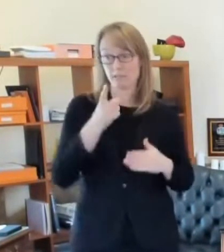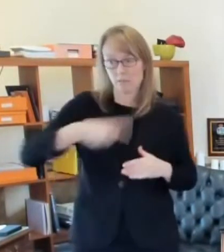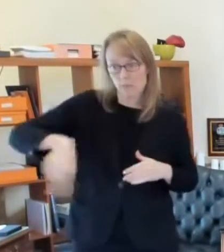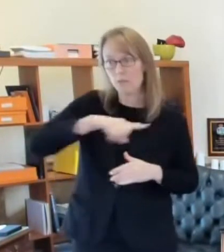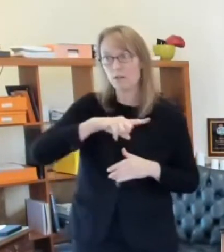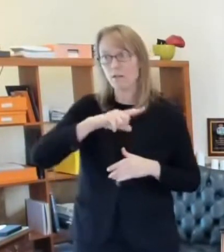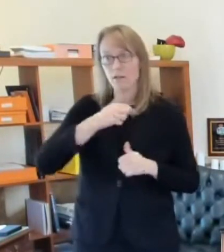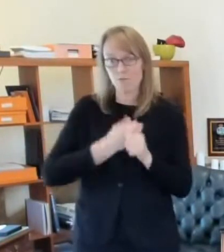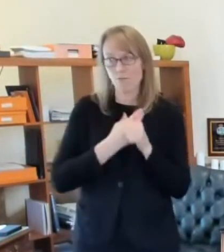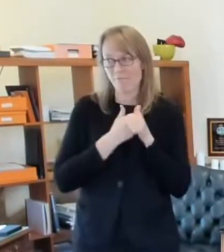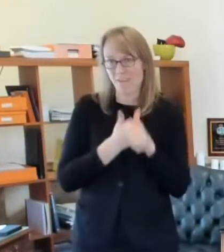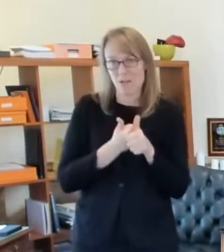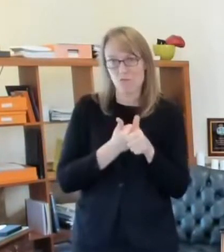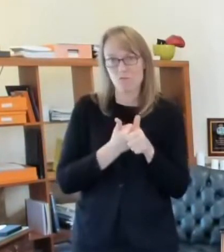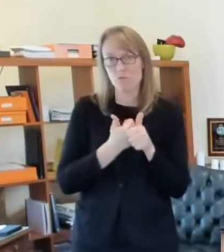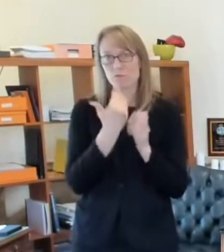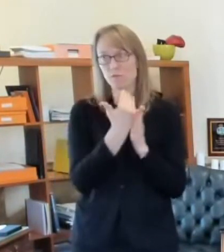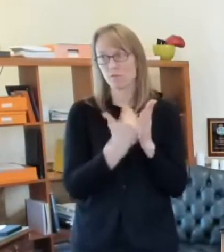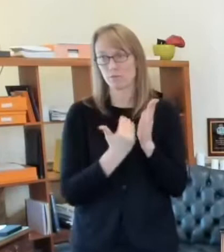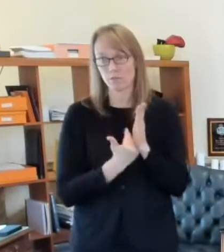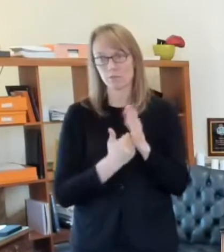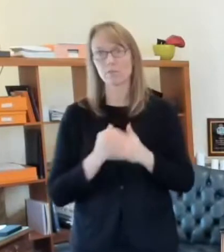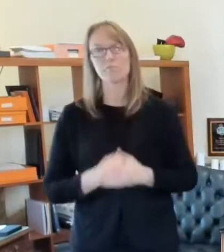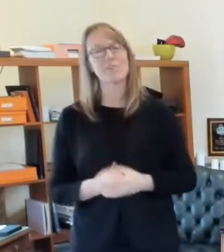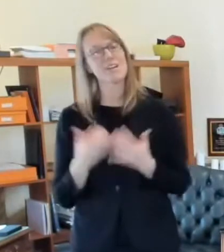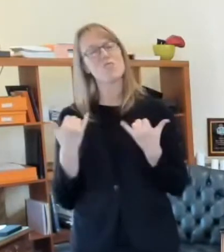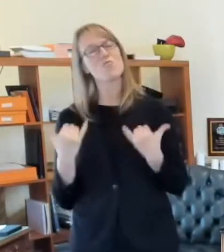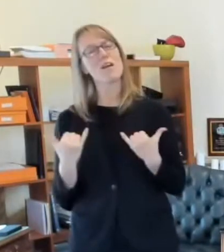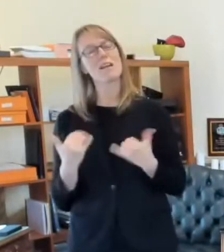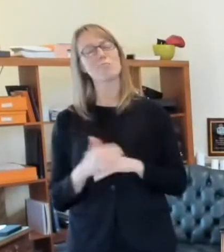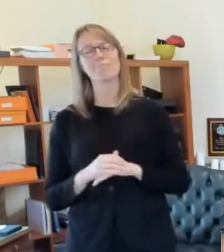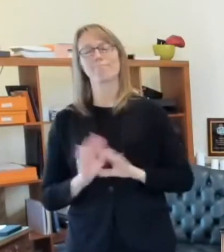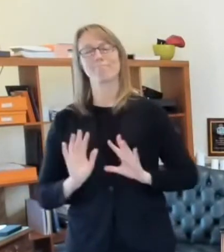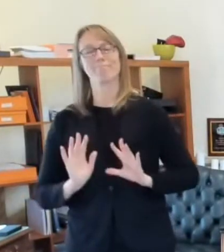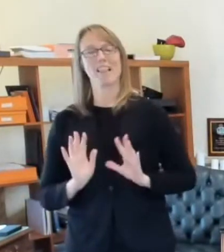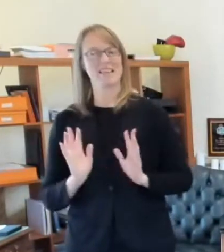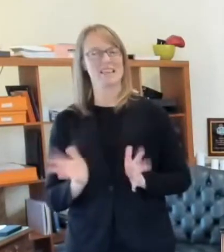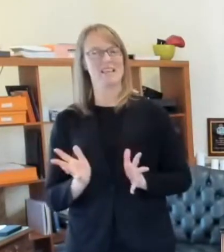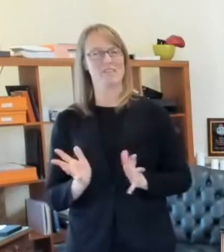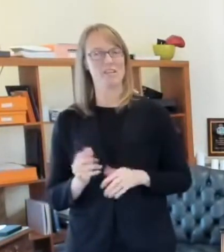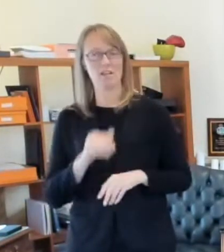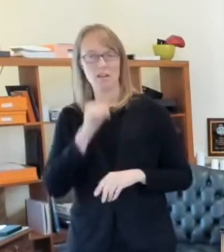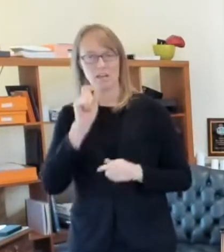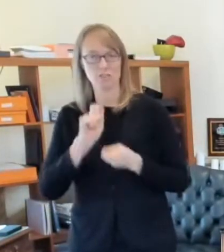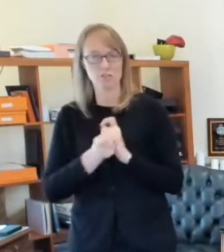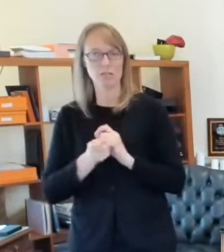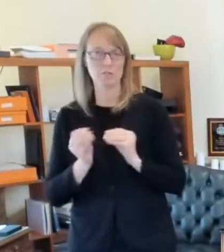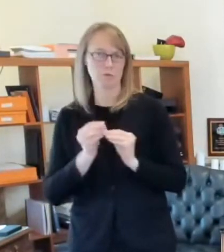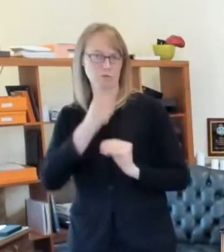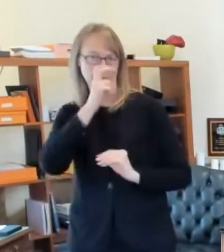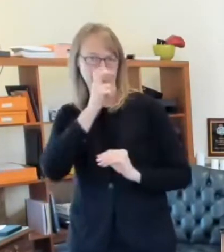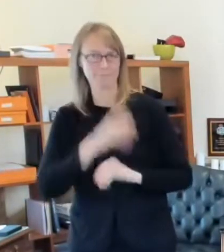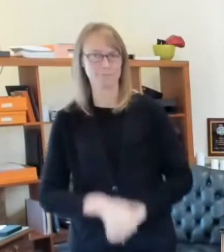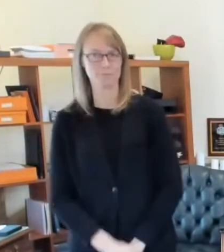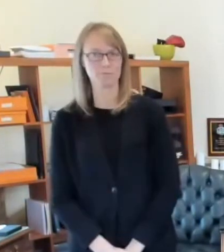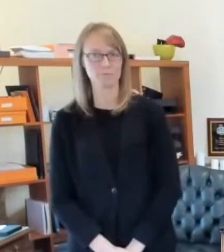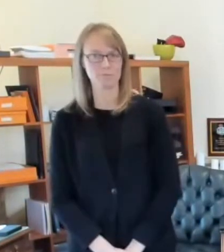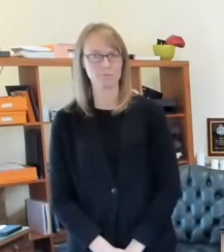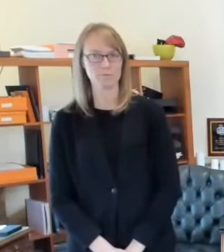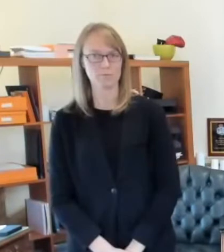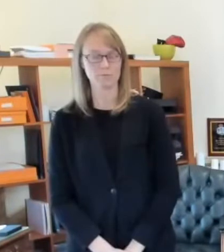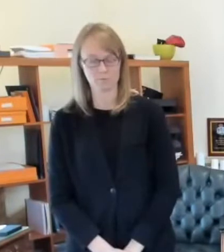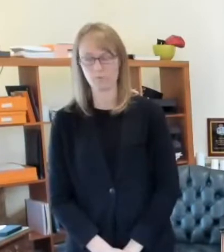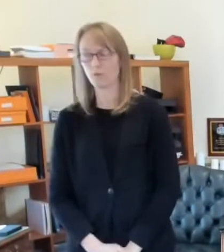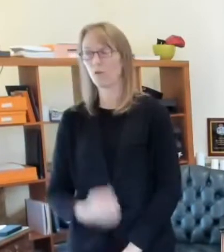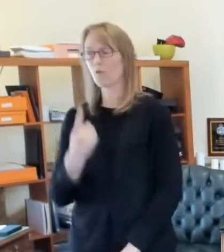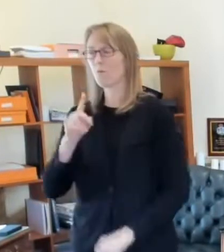so at this point in time, I think we're going to let it sit for a bit. You talked about upcoming holidays, Mayor. We did get a question